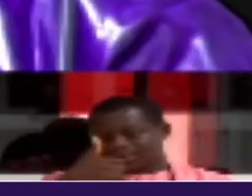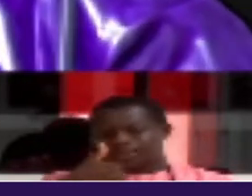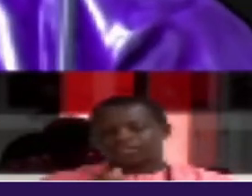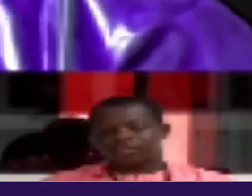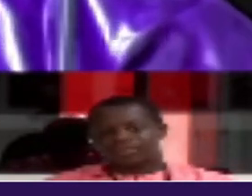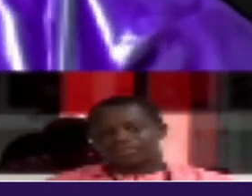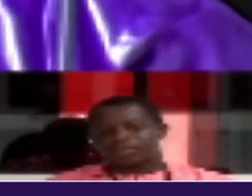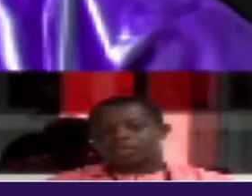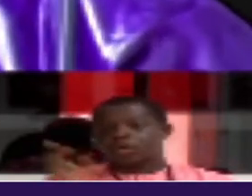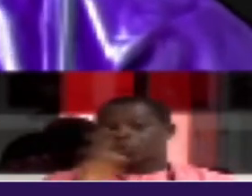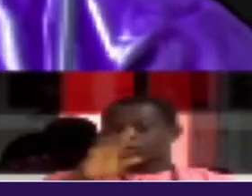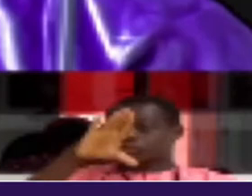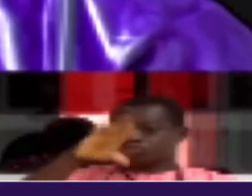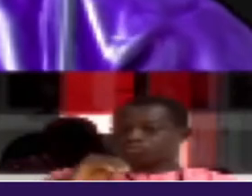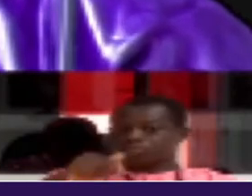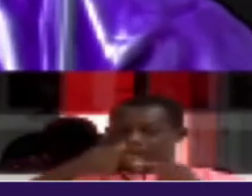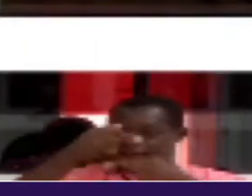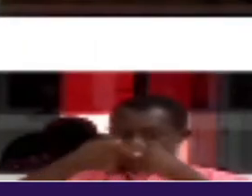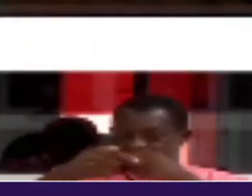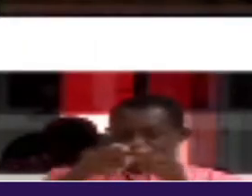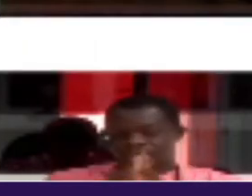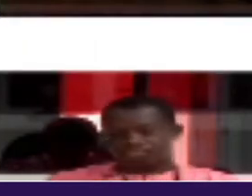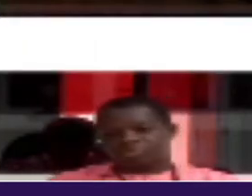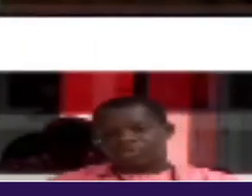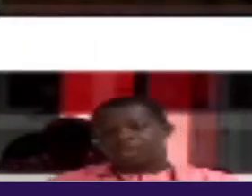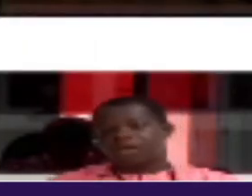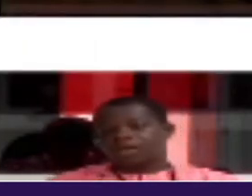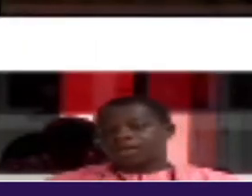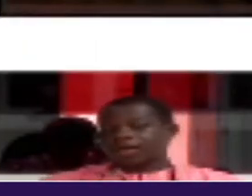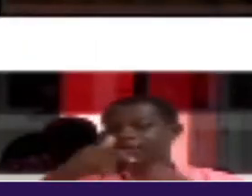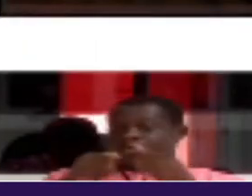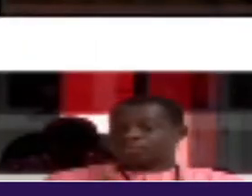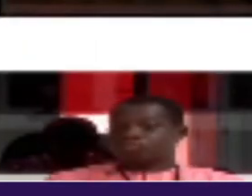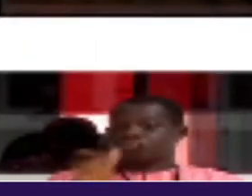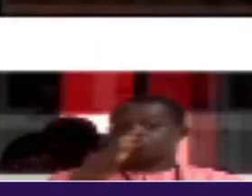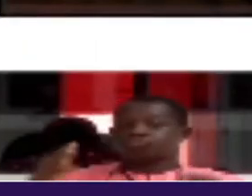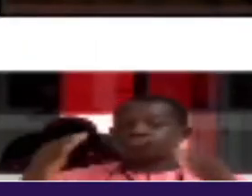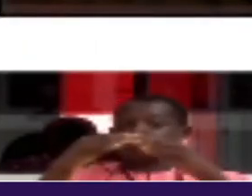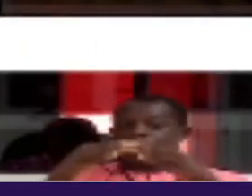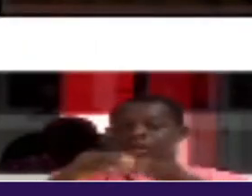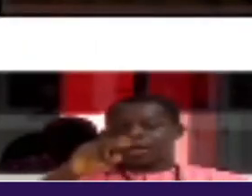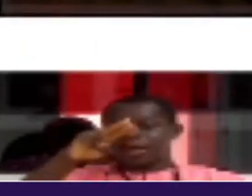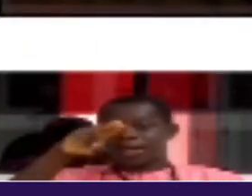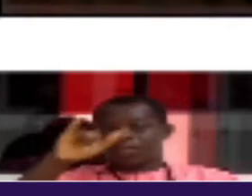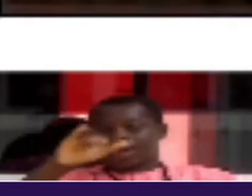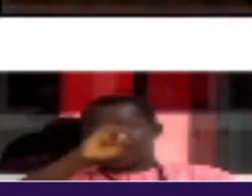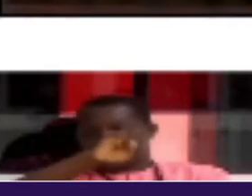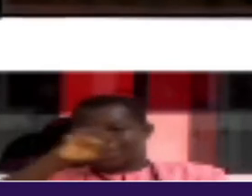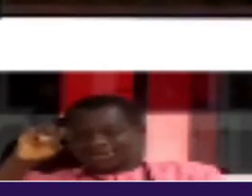Okay, and what did you do after that? After that, I proceeded to National Youth Service Scheme, known as NYSS.